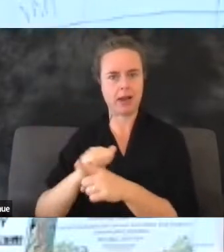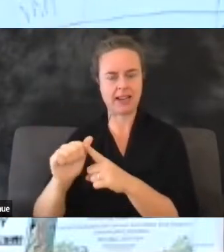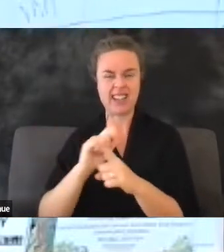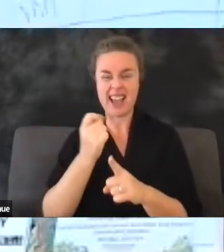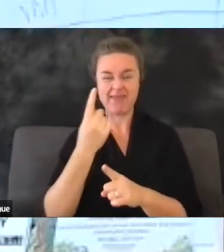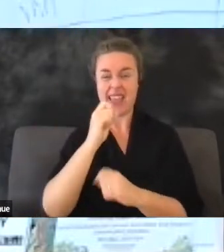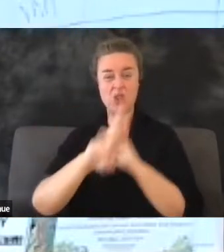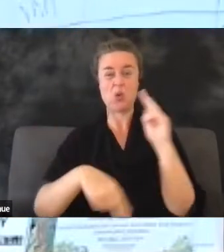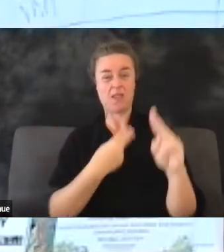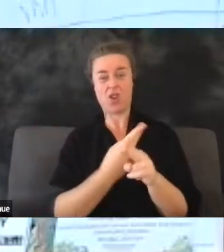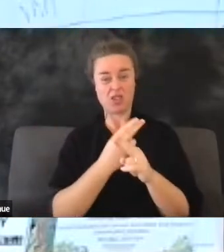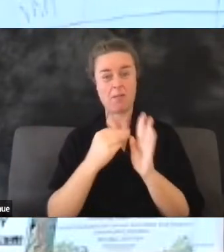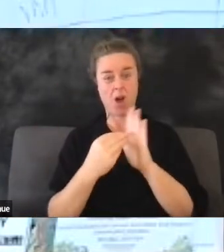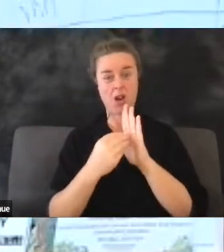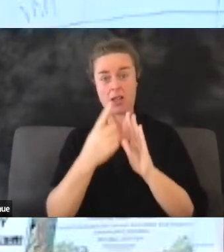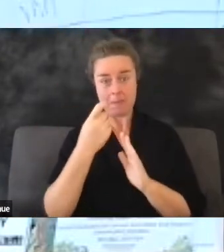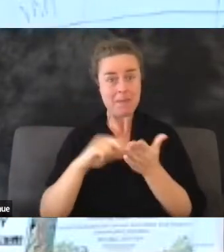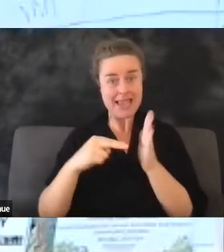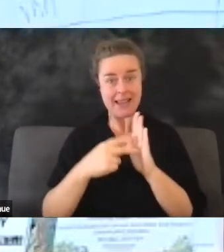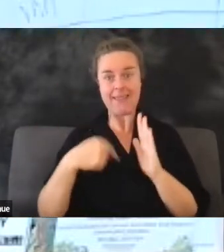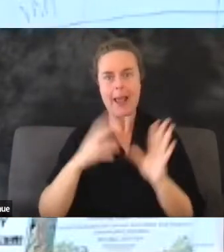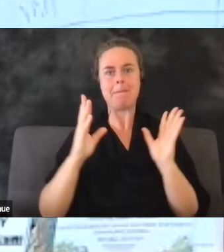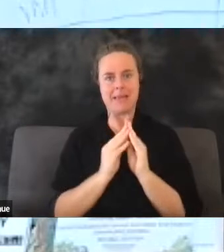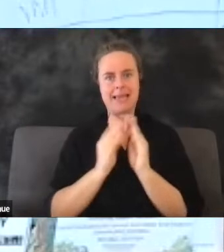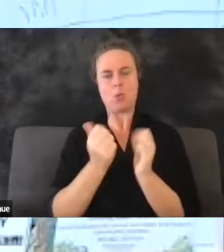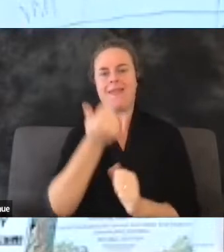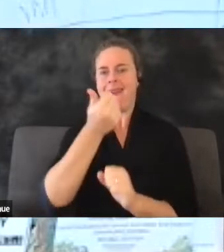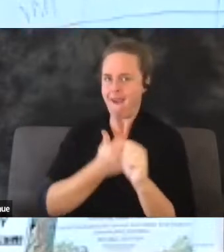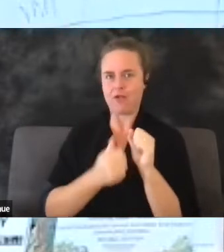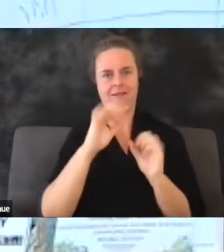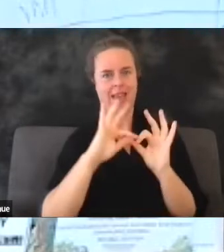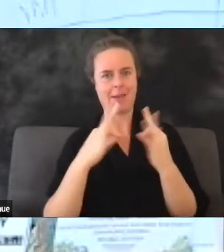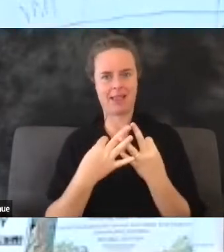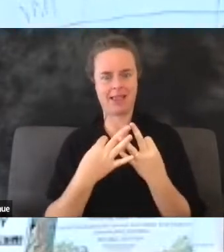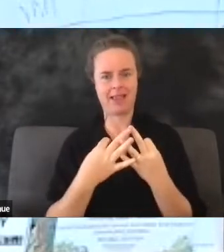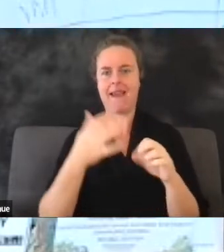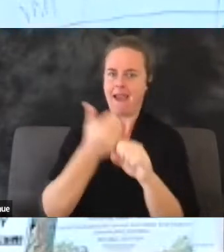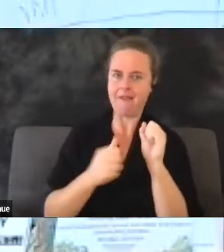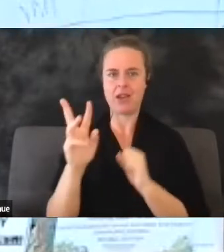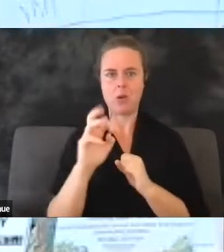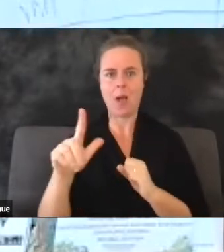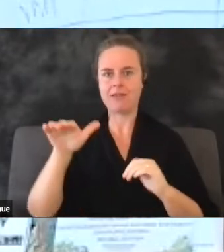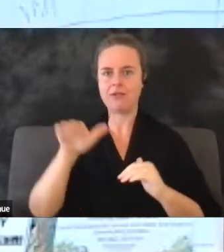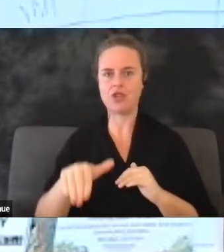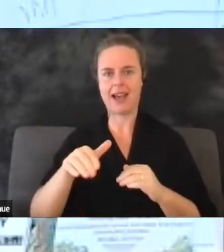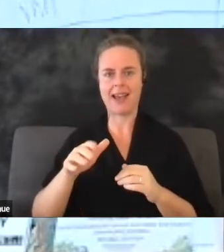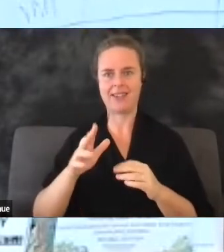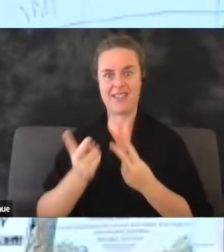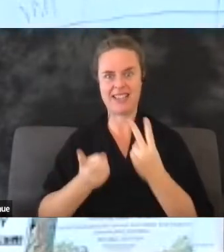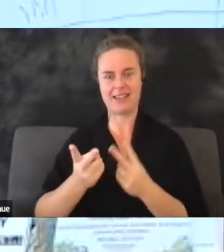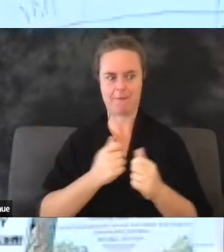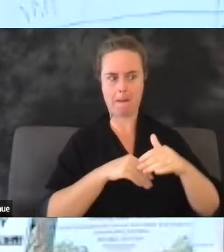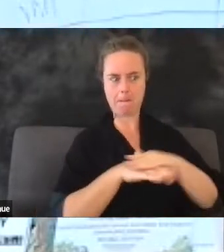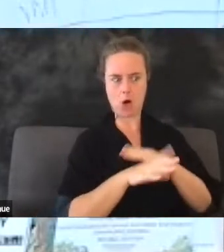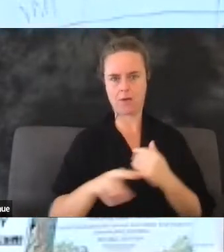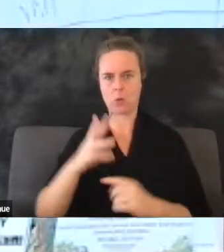every single family at every well child visit from birth until 6 months. And